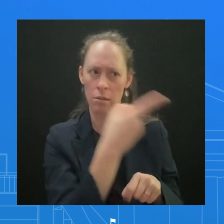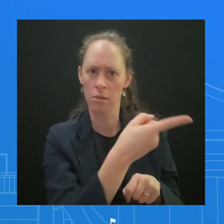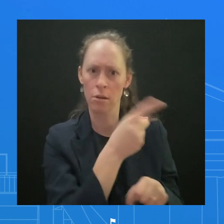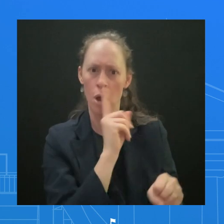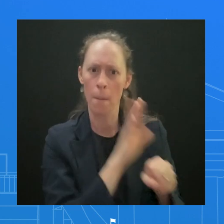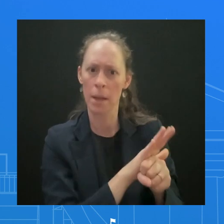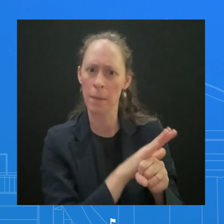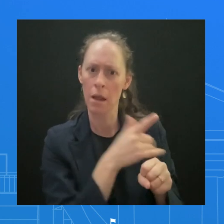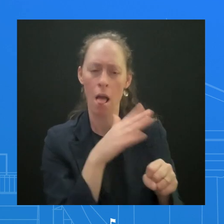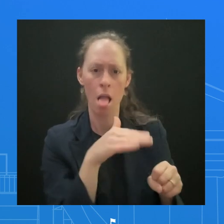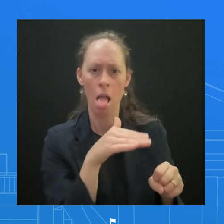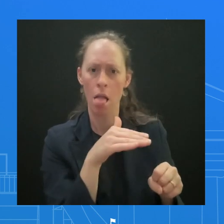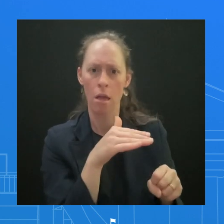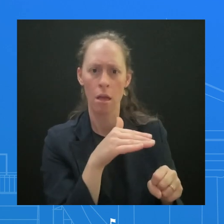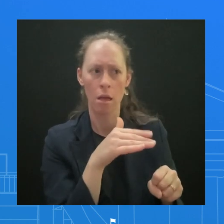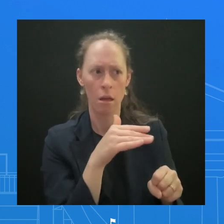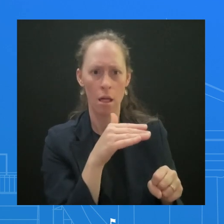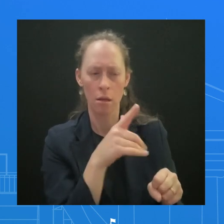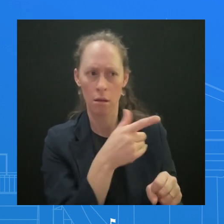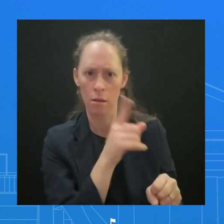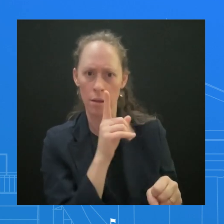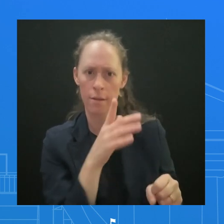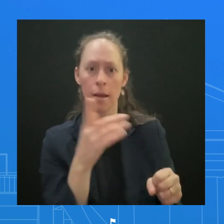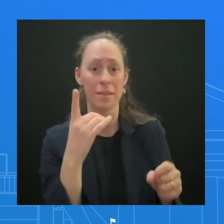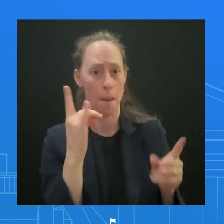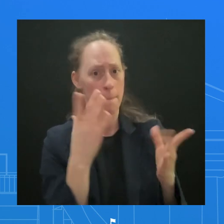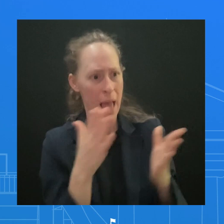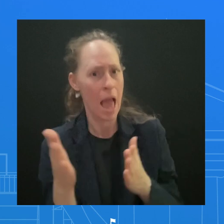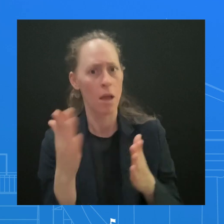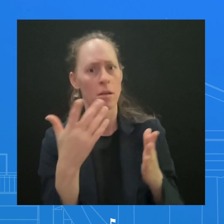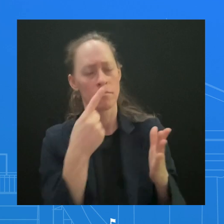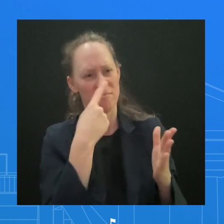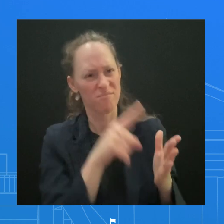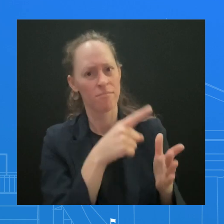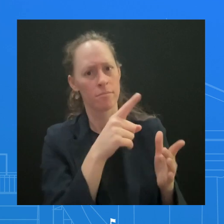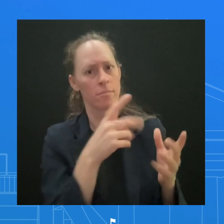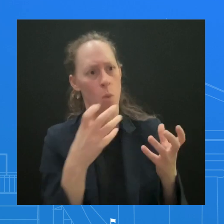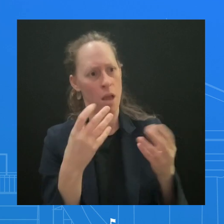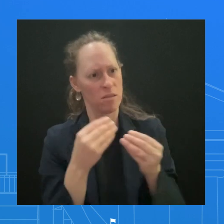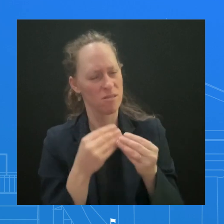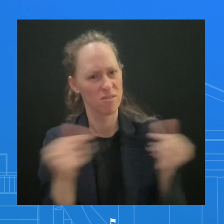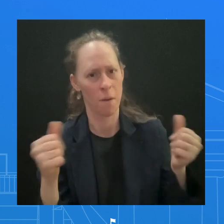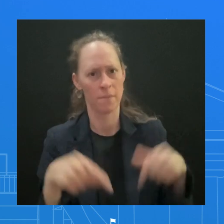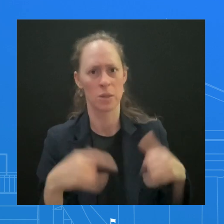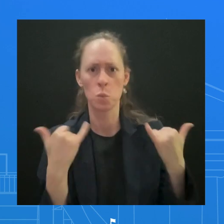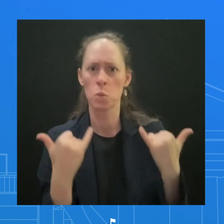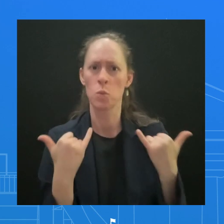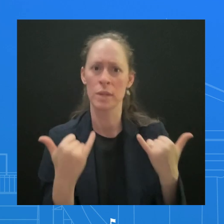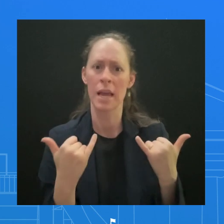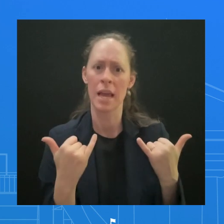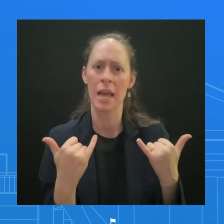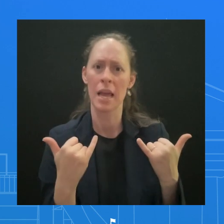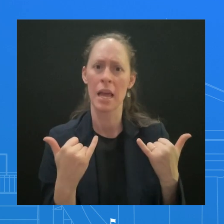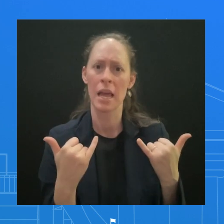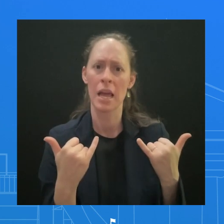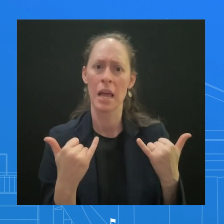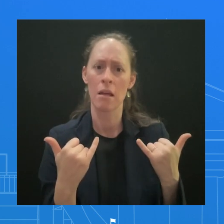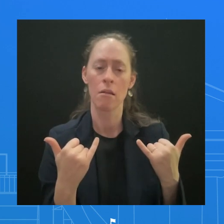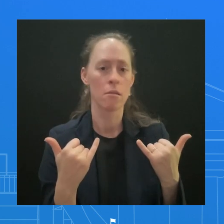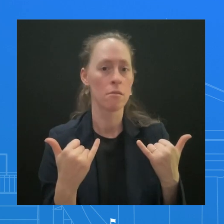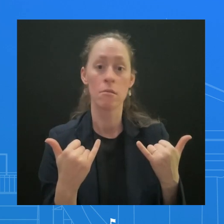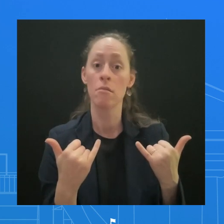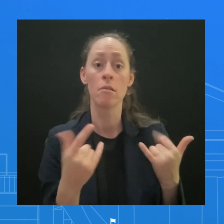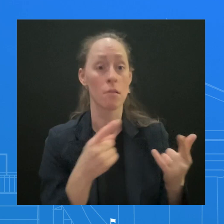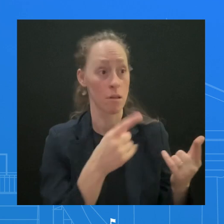this now before it gets out of hand, and now means tonight. And Z, if I get a call or text from anyone involved in this other than you, Zhang,